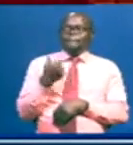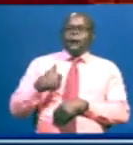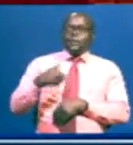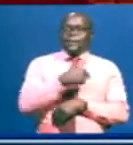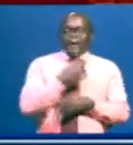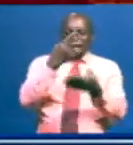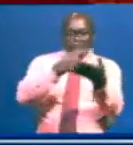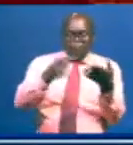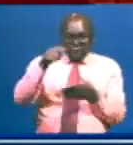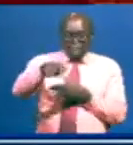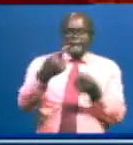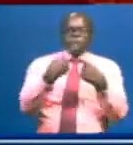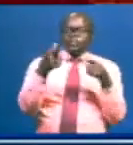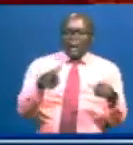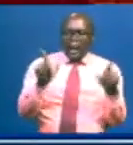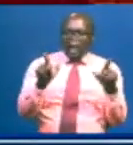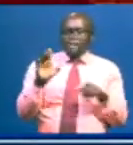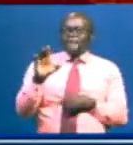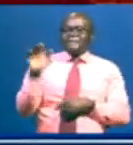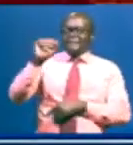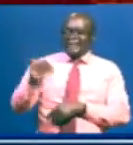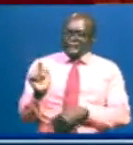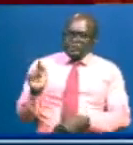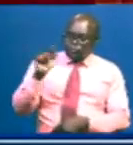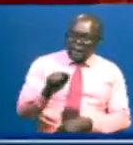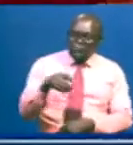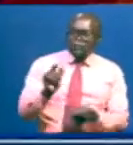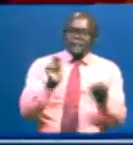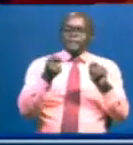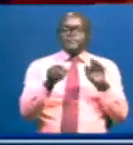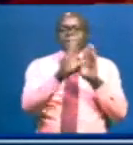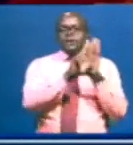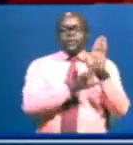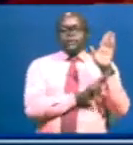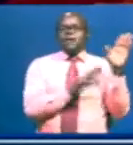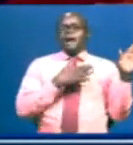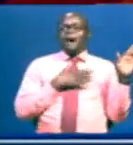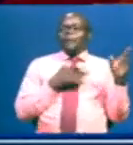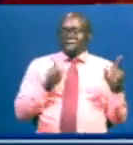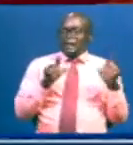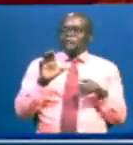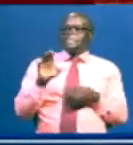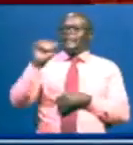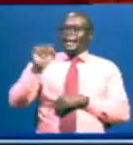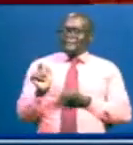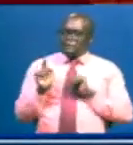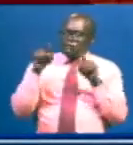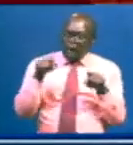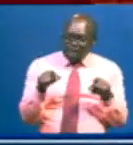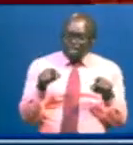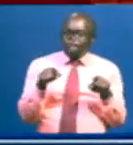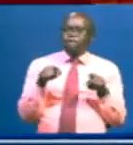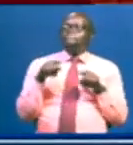motion of allowing cabinet secretaries or amending our standing orders to allow cabinet secretaries to